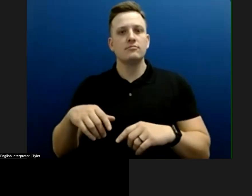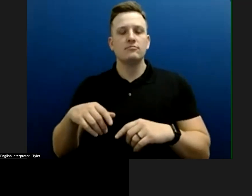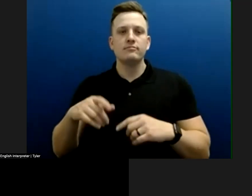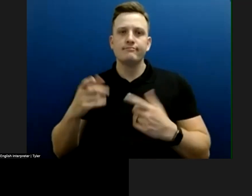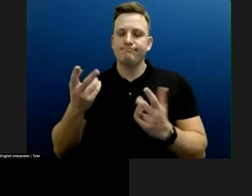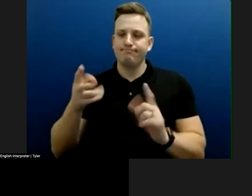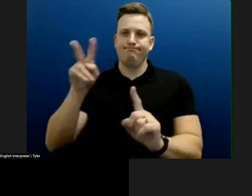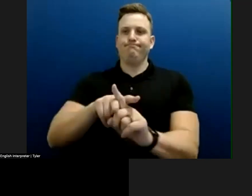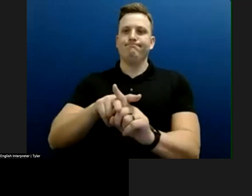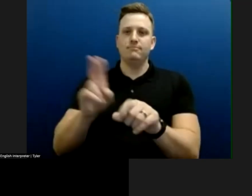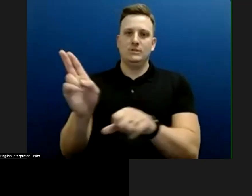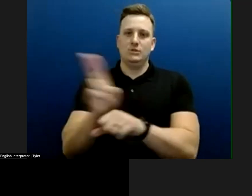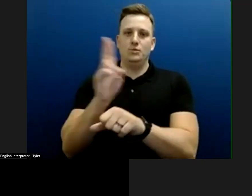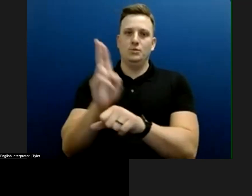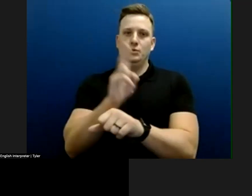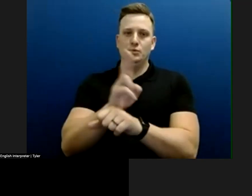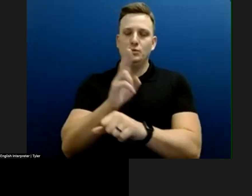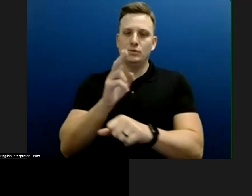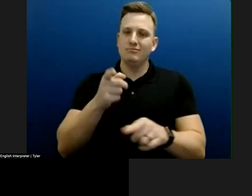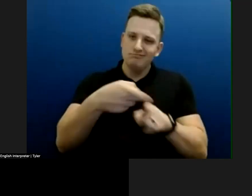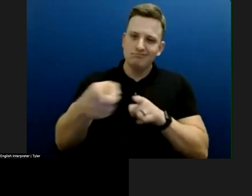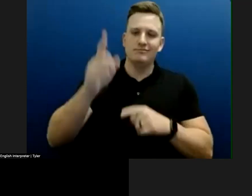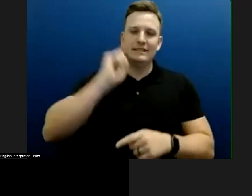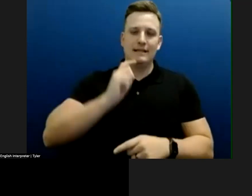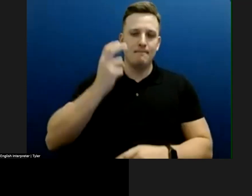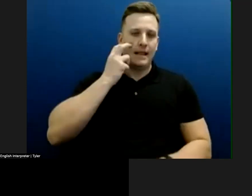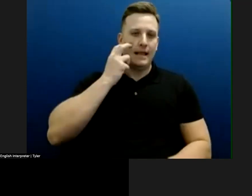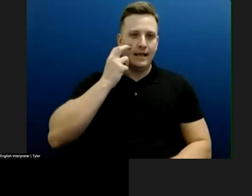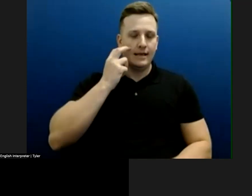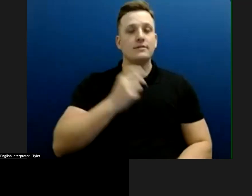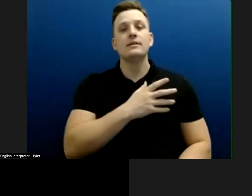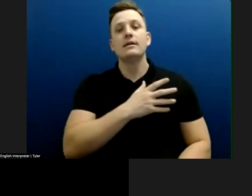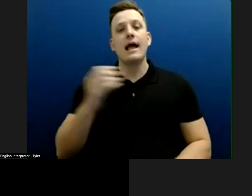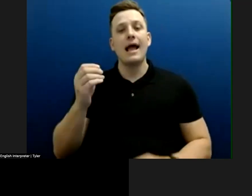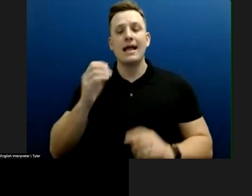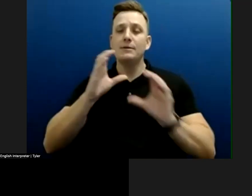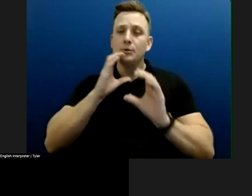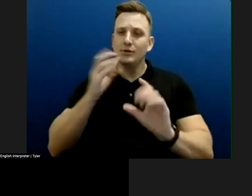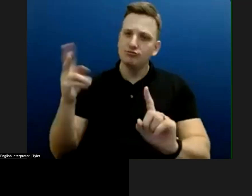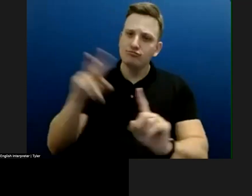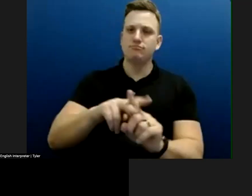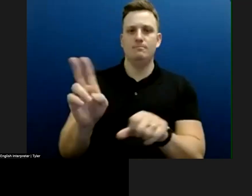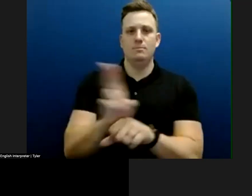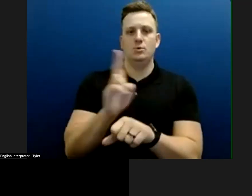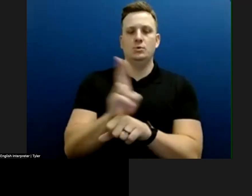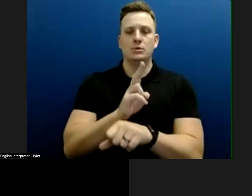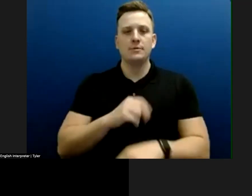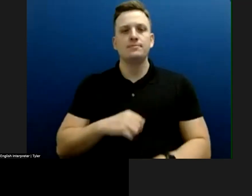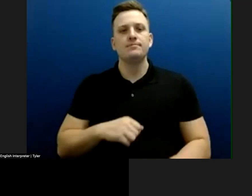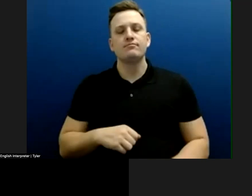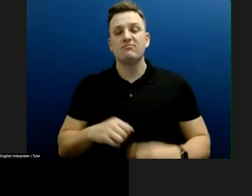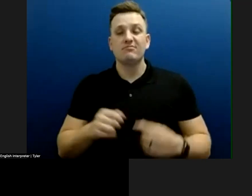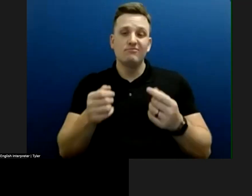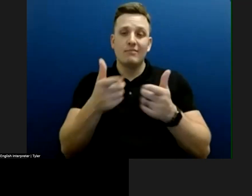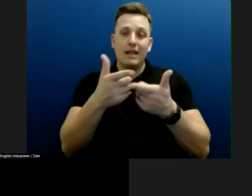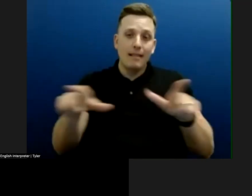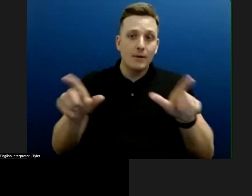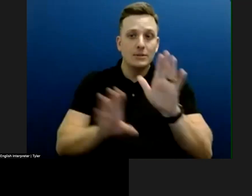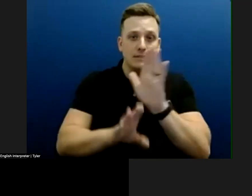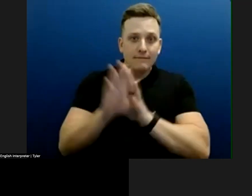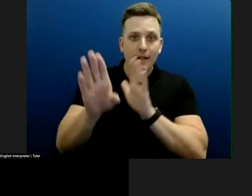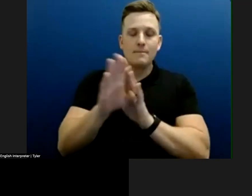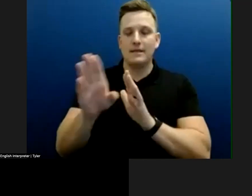used in our field and in the field of communication and language development